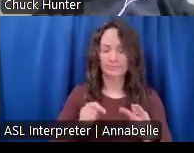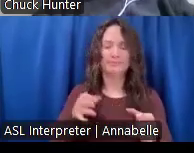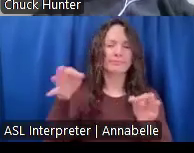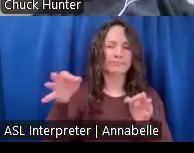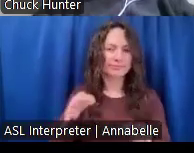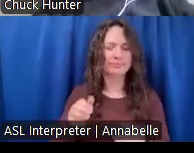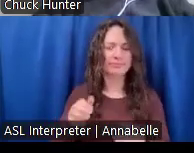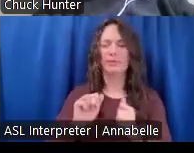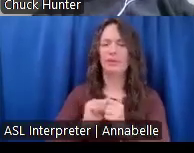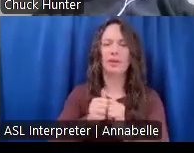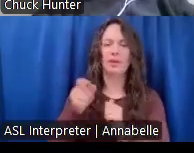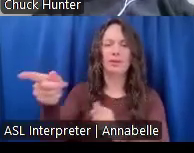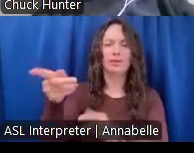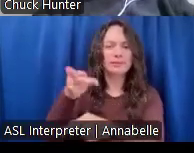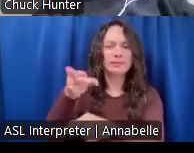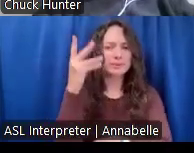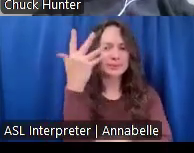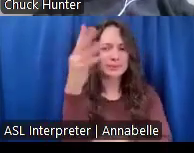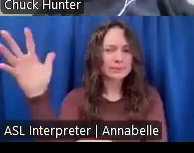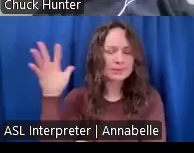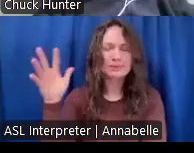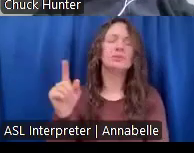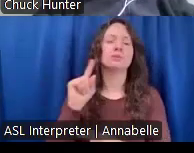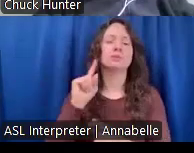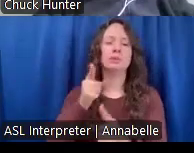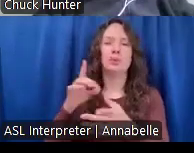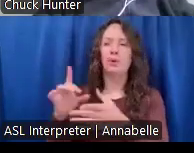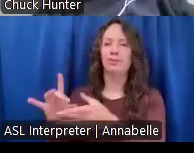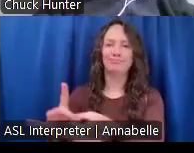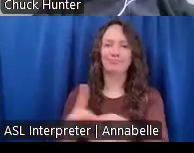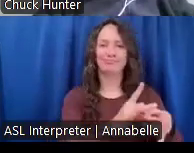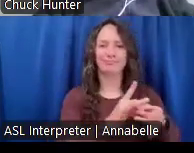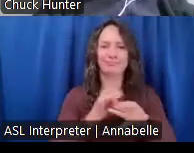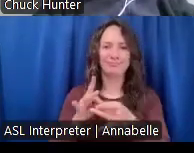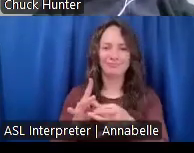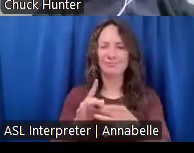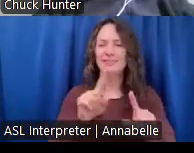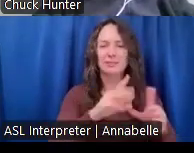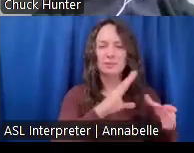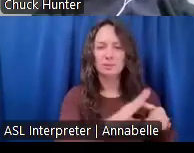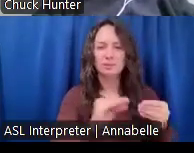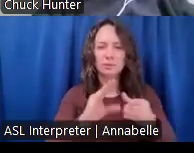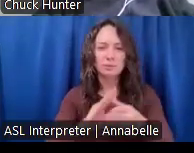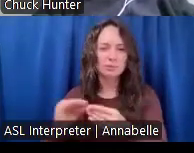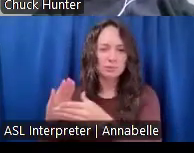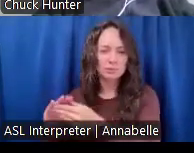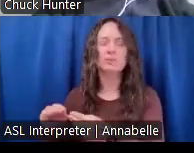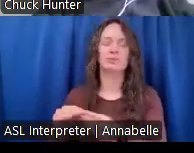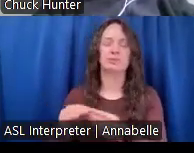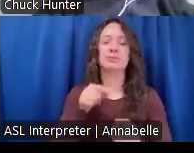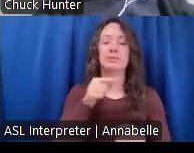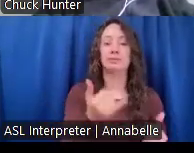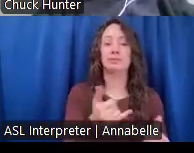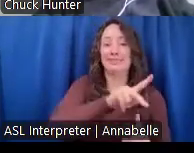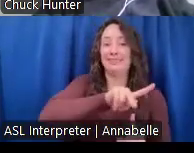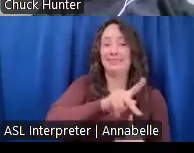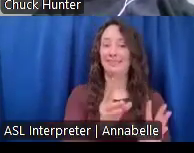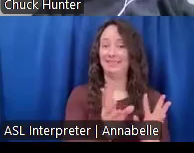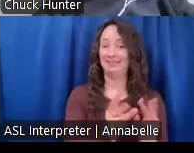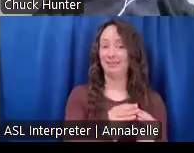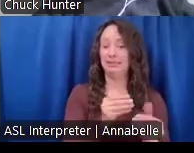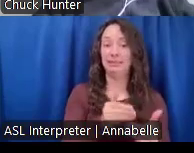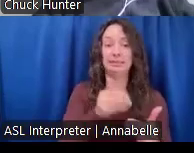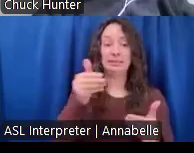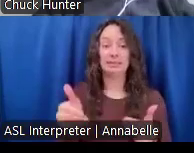restoration actions, and collaborative conservation stories. This is the second in the 12-part series, and our next